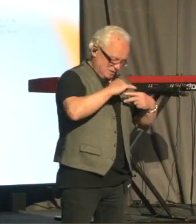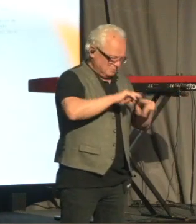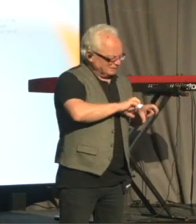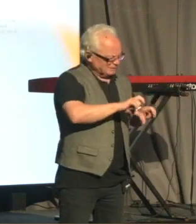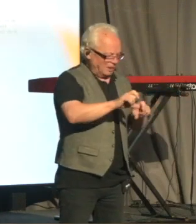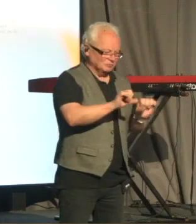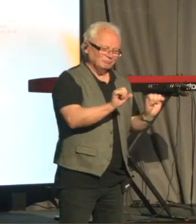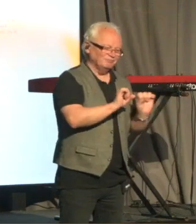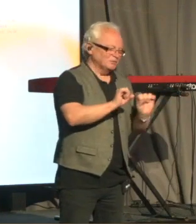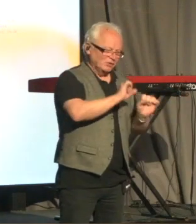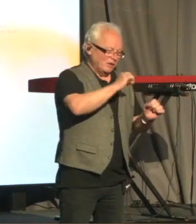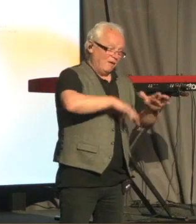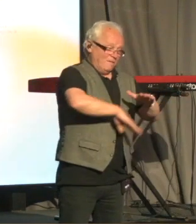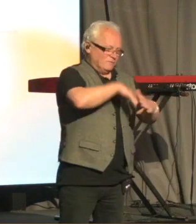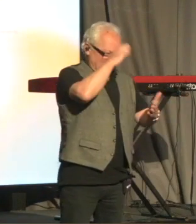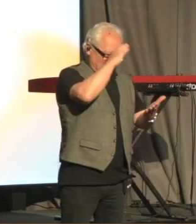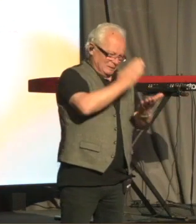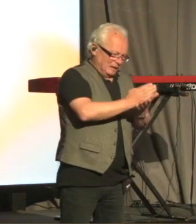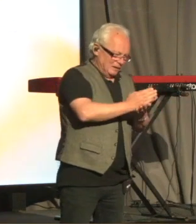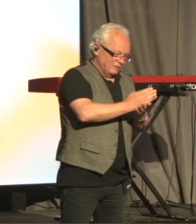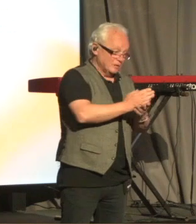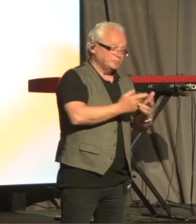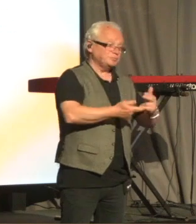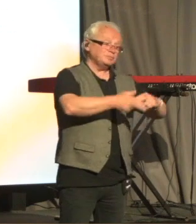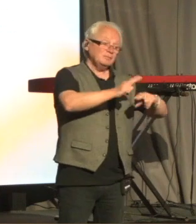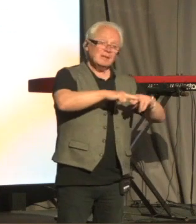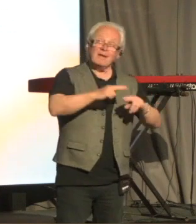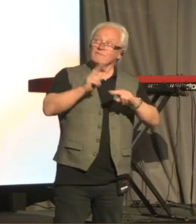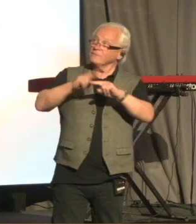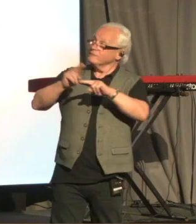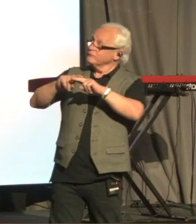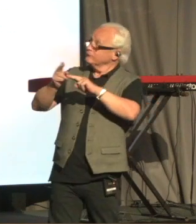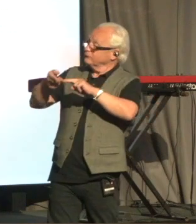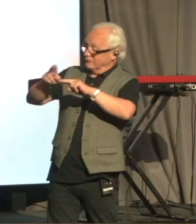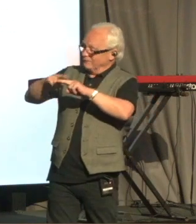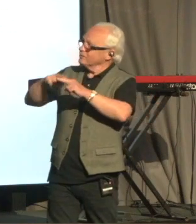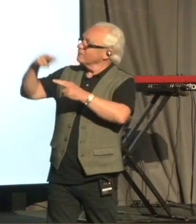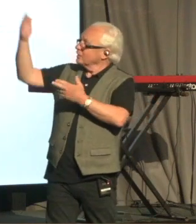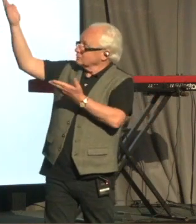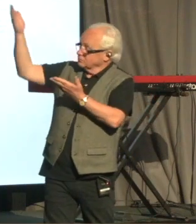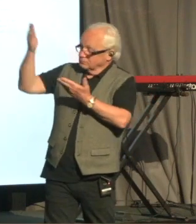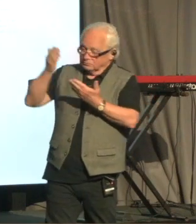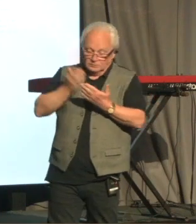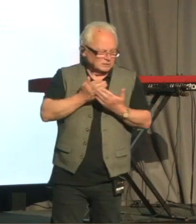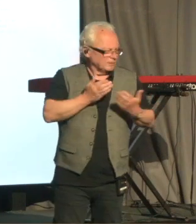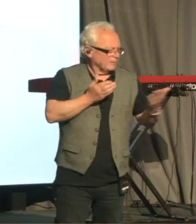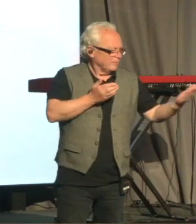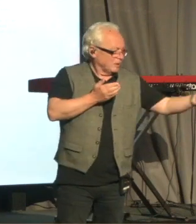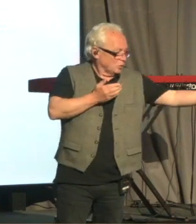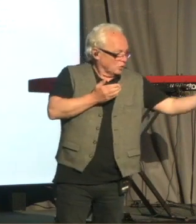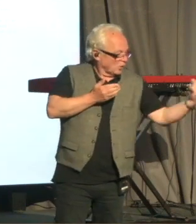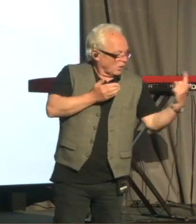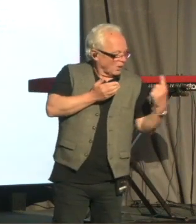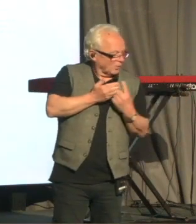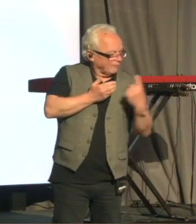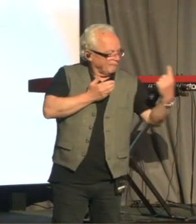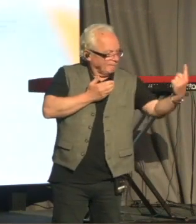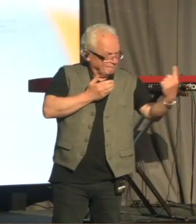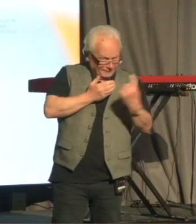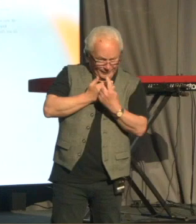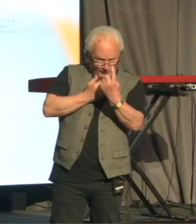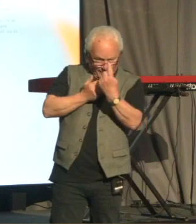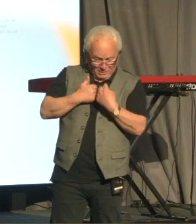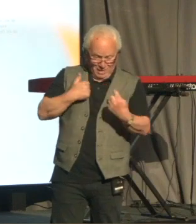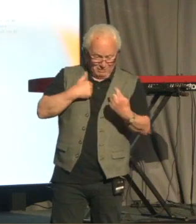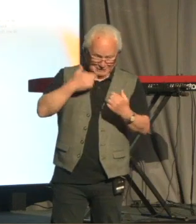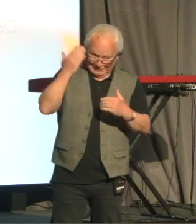believe. All those the Father gives me will come to me. And whoever comes to me, I will never